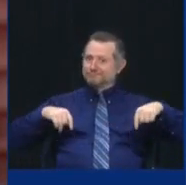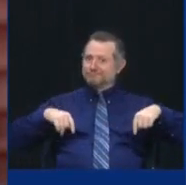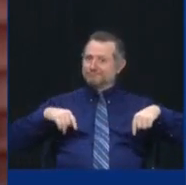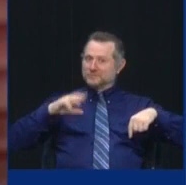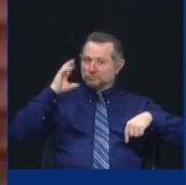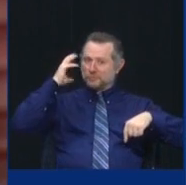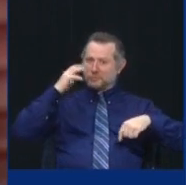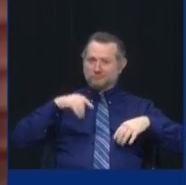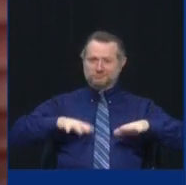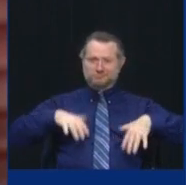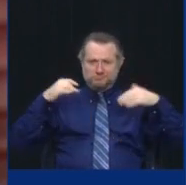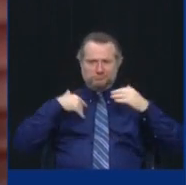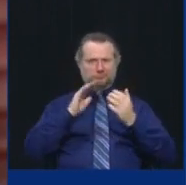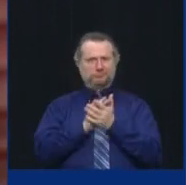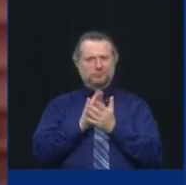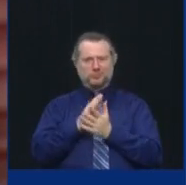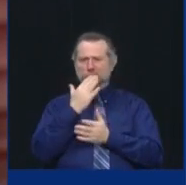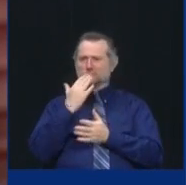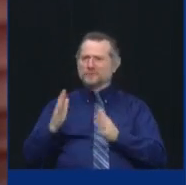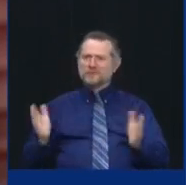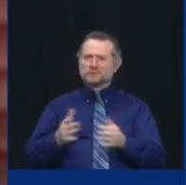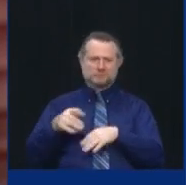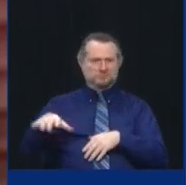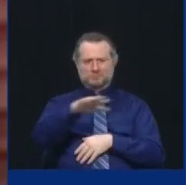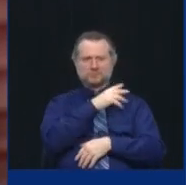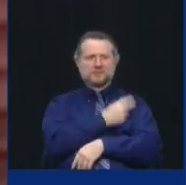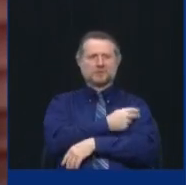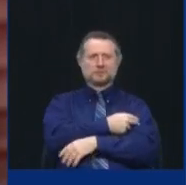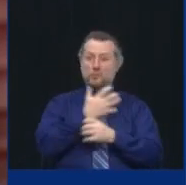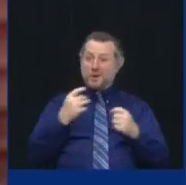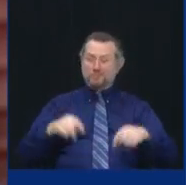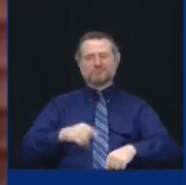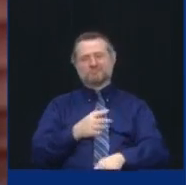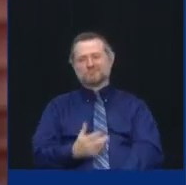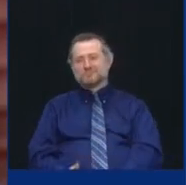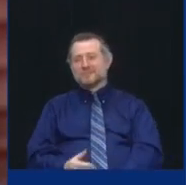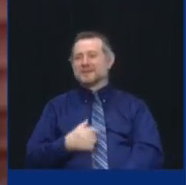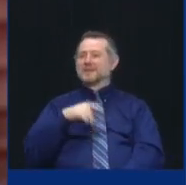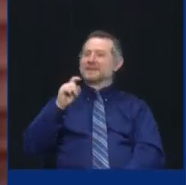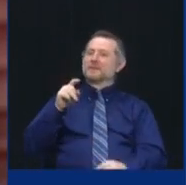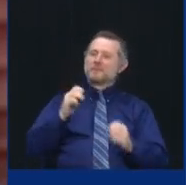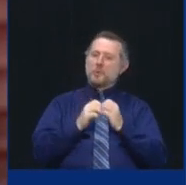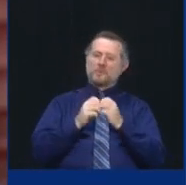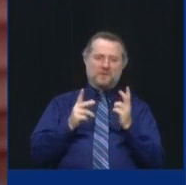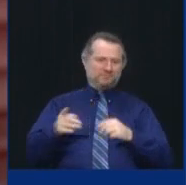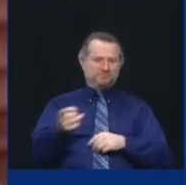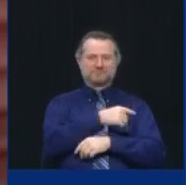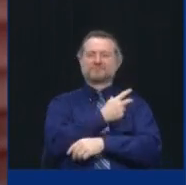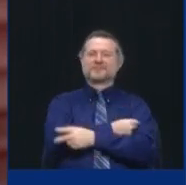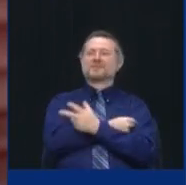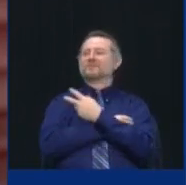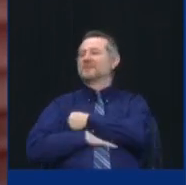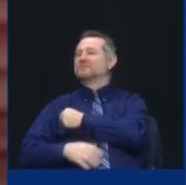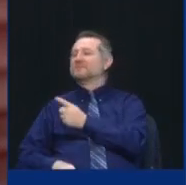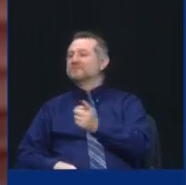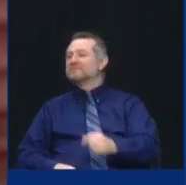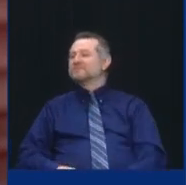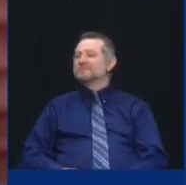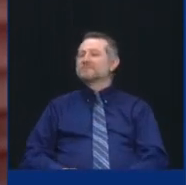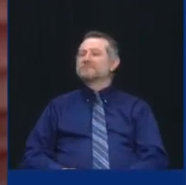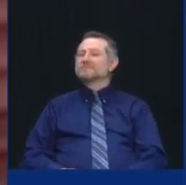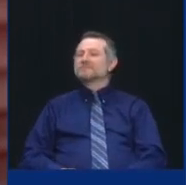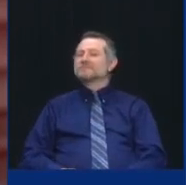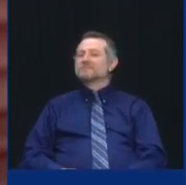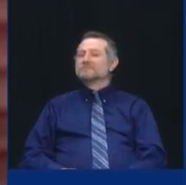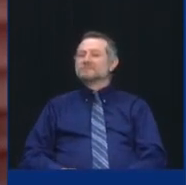get vaccinated. And we need more people vaccinated. And in some